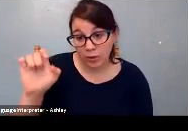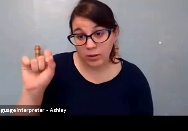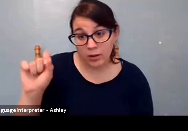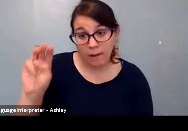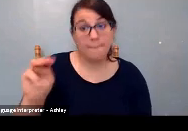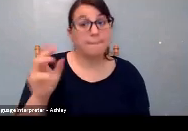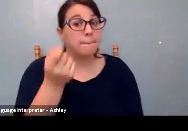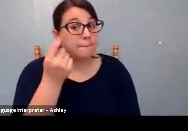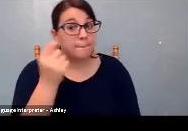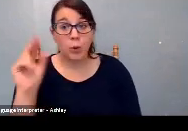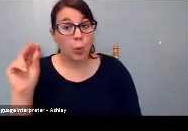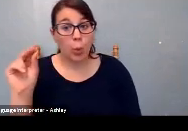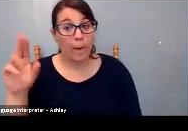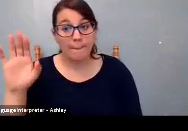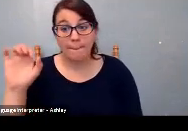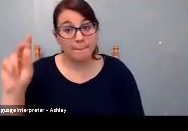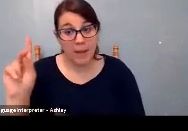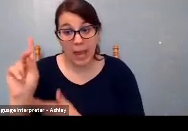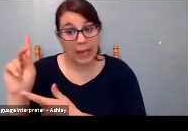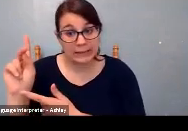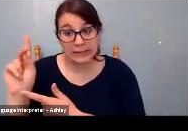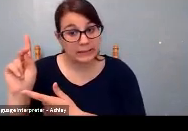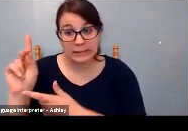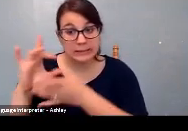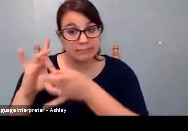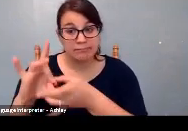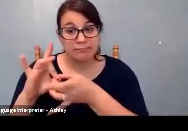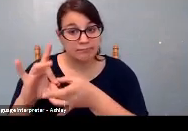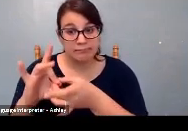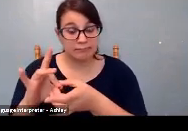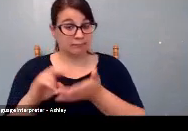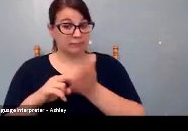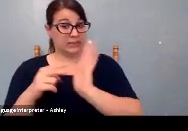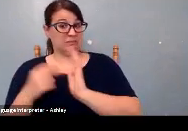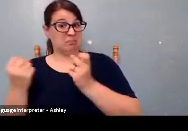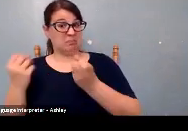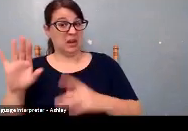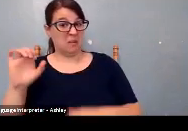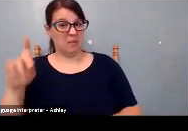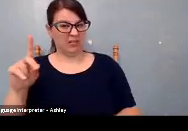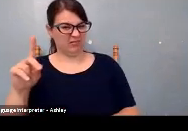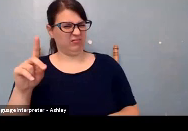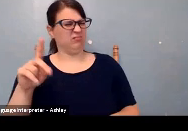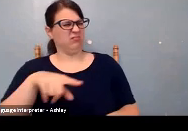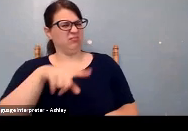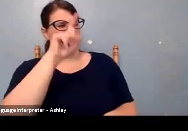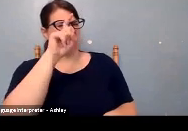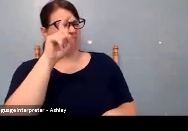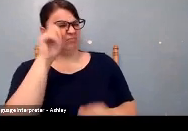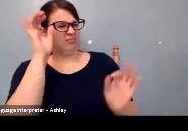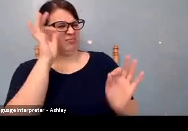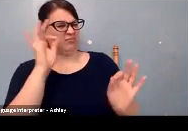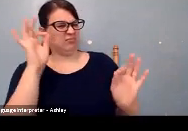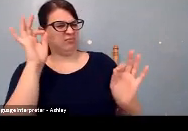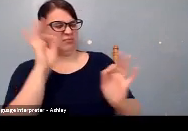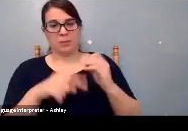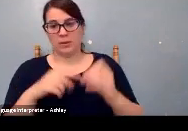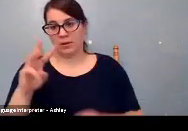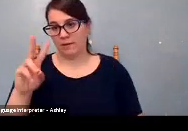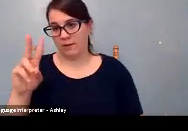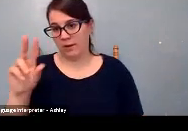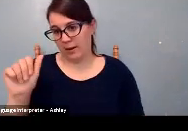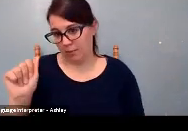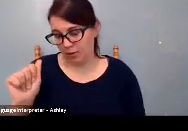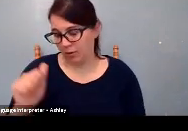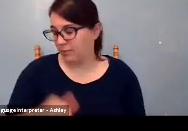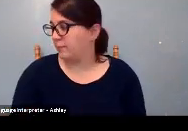involved, so the banks aren't typically familiar about WVABLE. The enrollment is fairly quick and